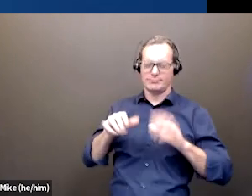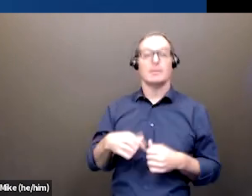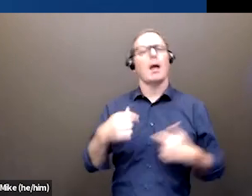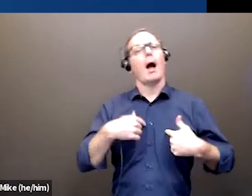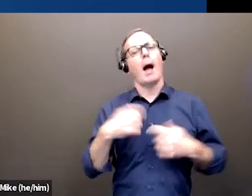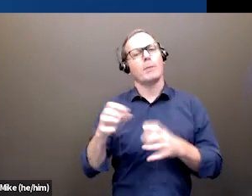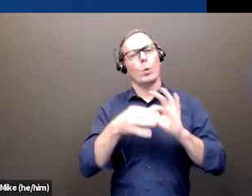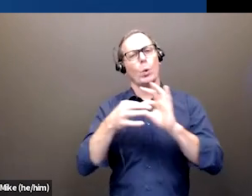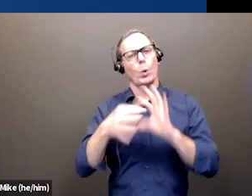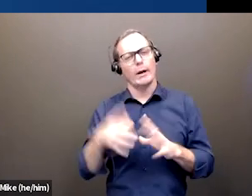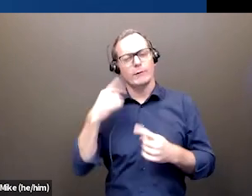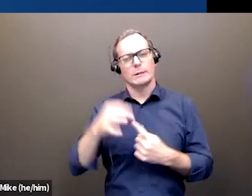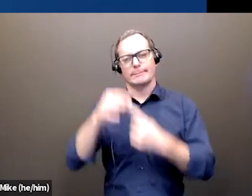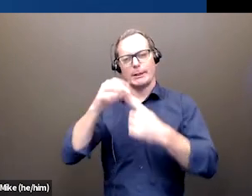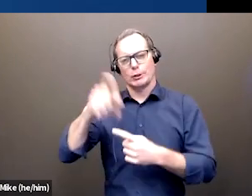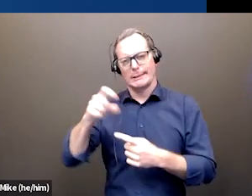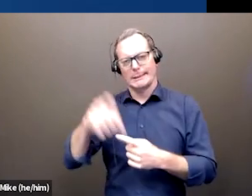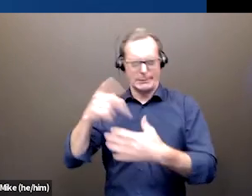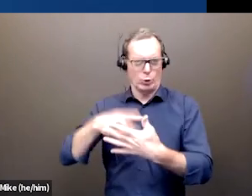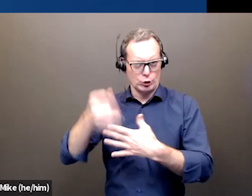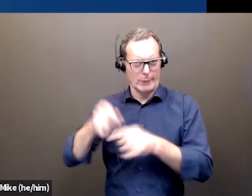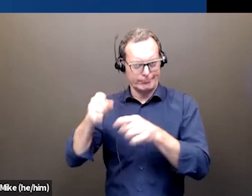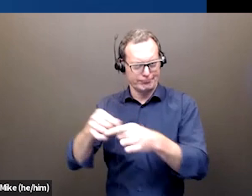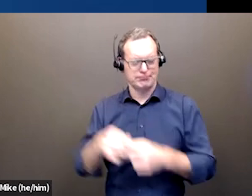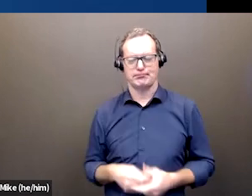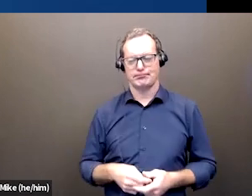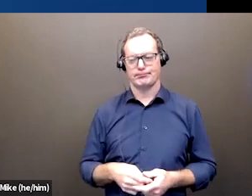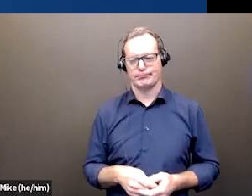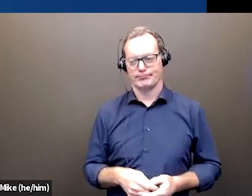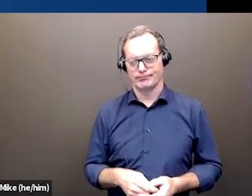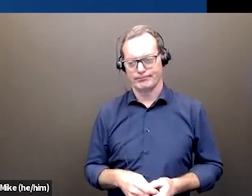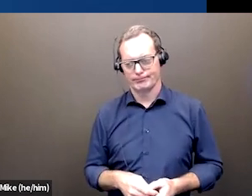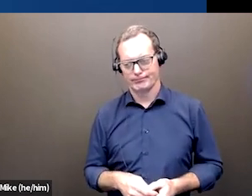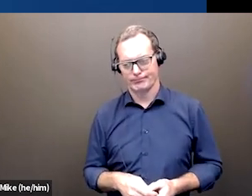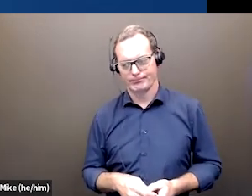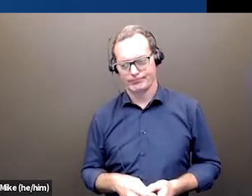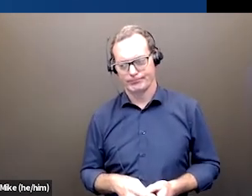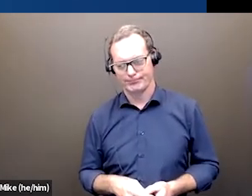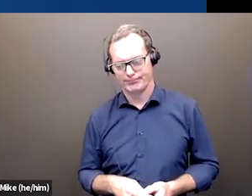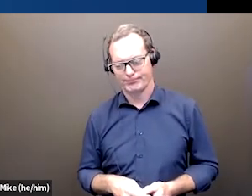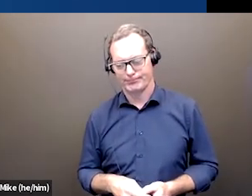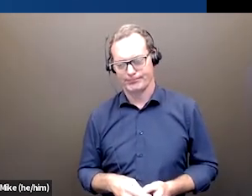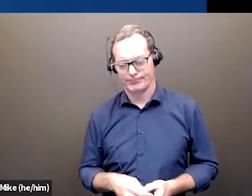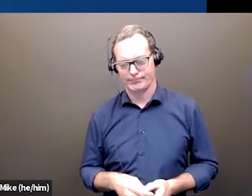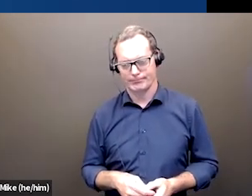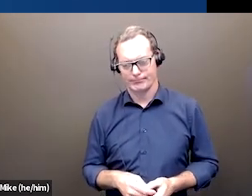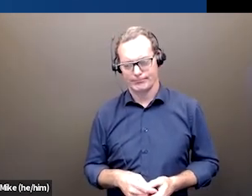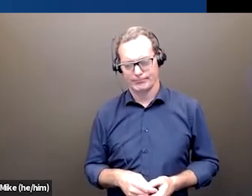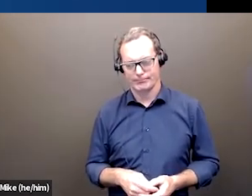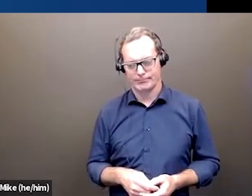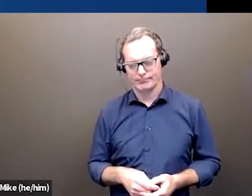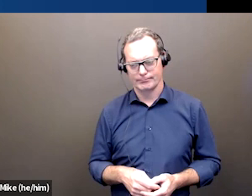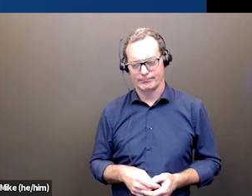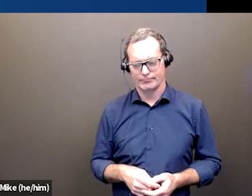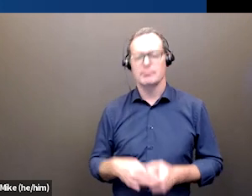going to tell you about the projects and how they work. It's important to acknowledge that this project is